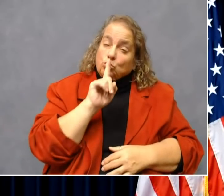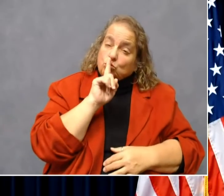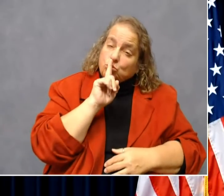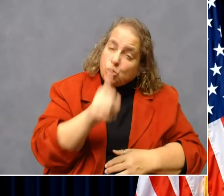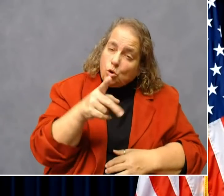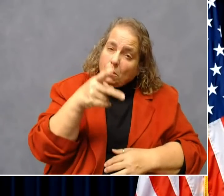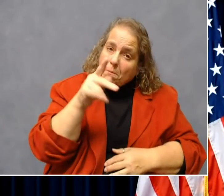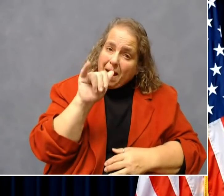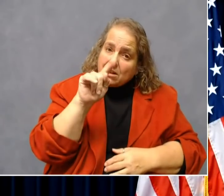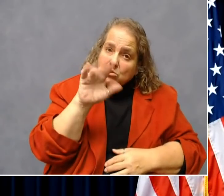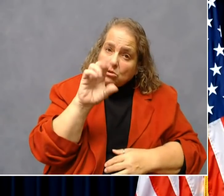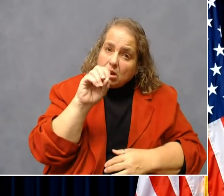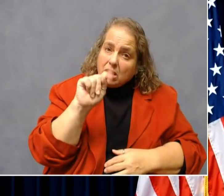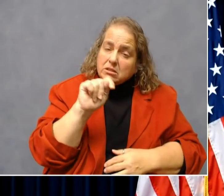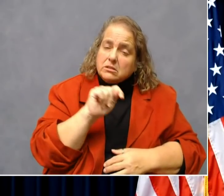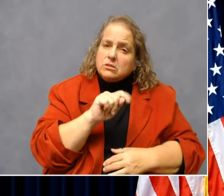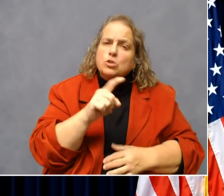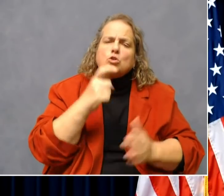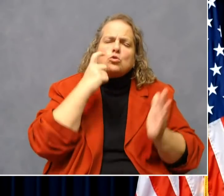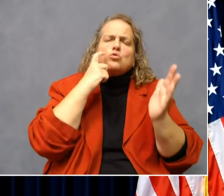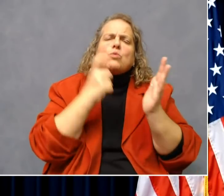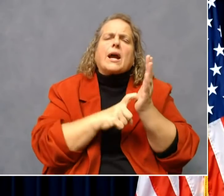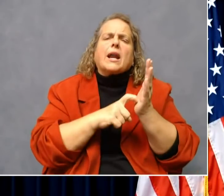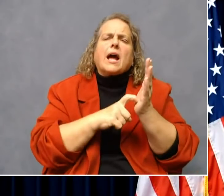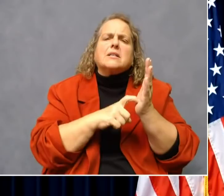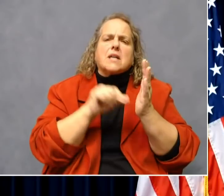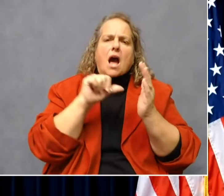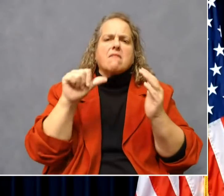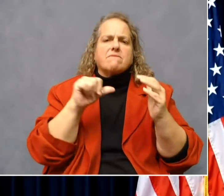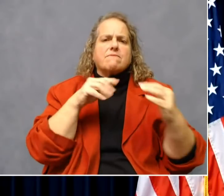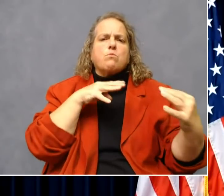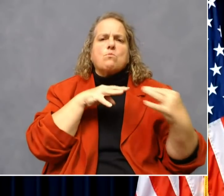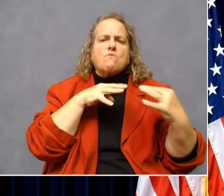recognize and fight for these patriots.